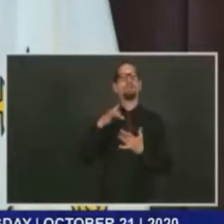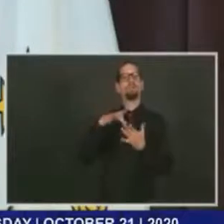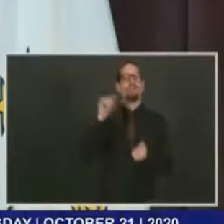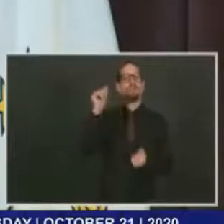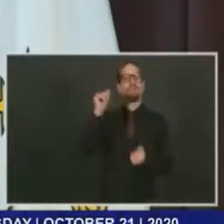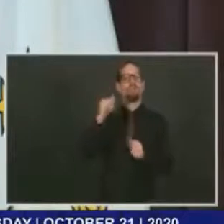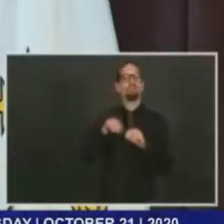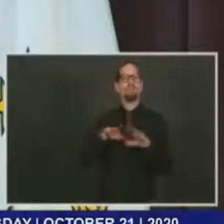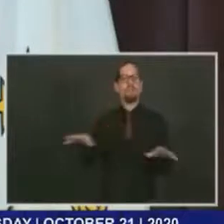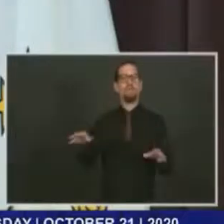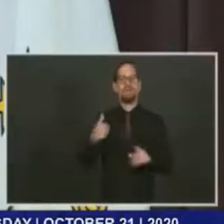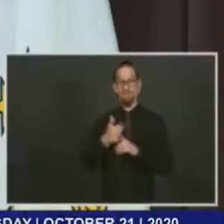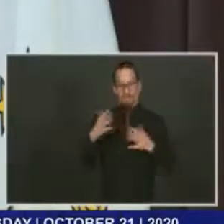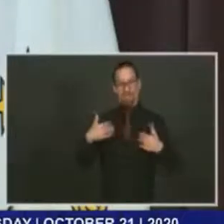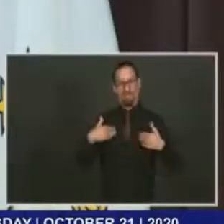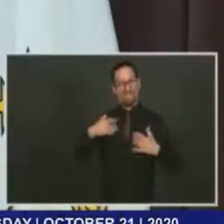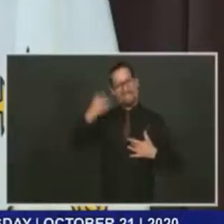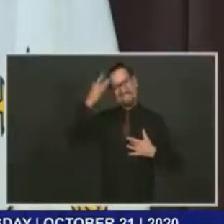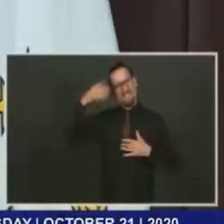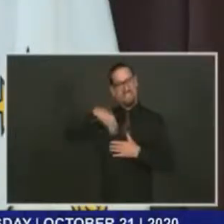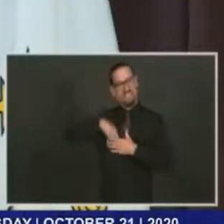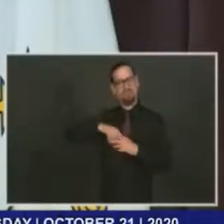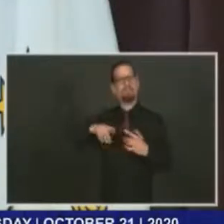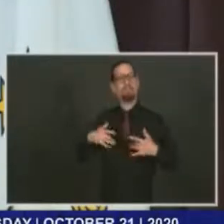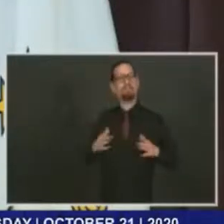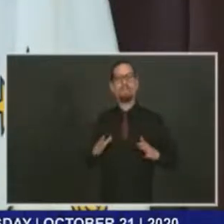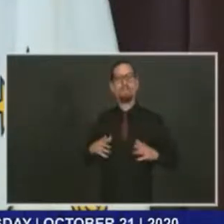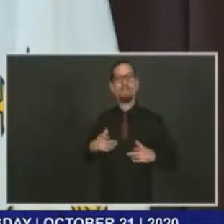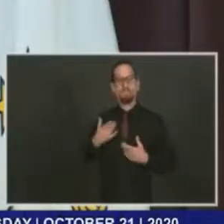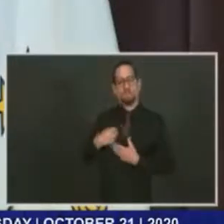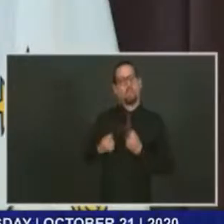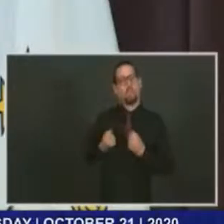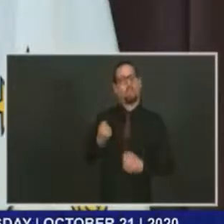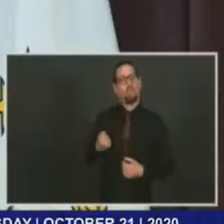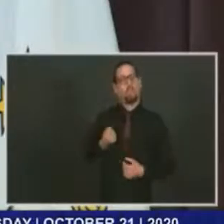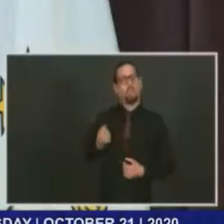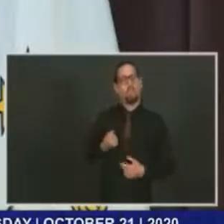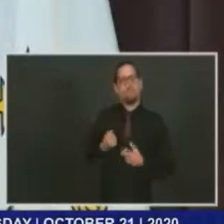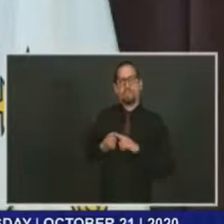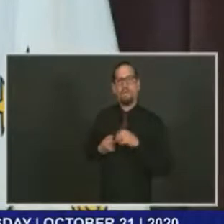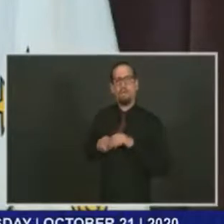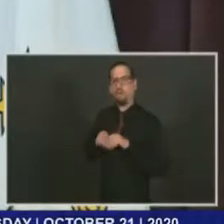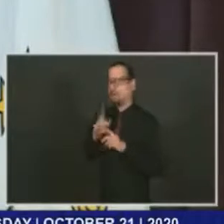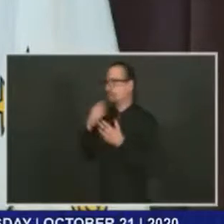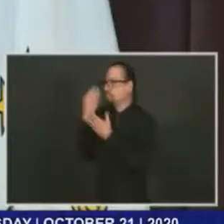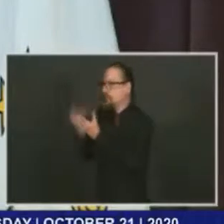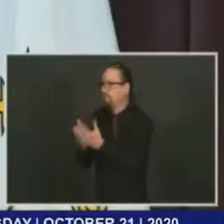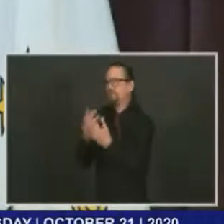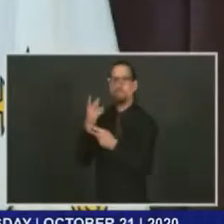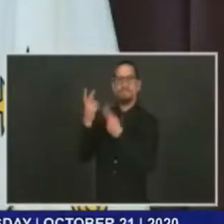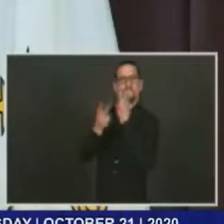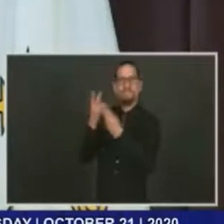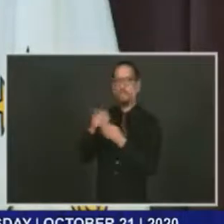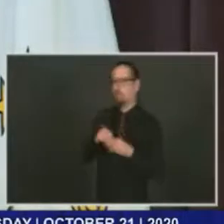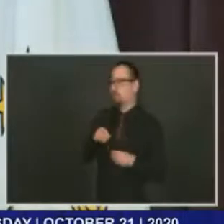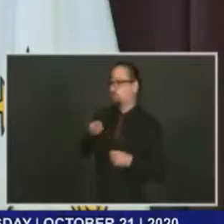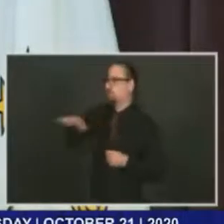this messaging: wear your mask, stay local, avoid gatherings